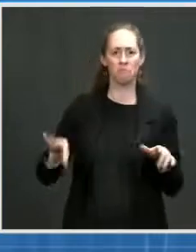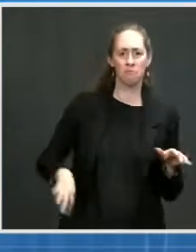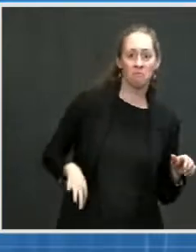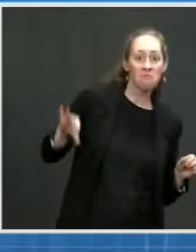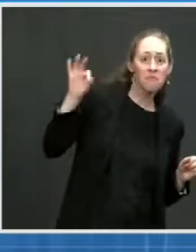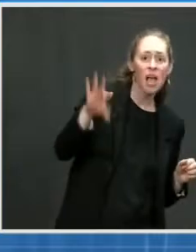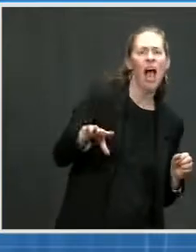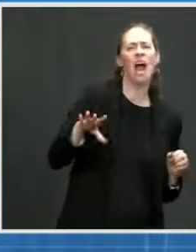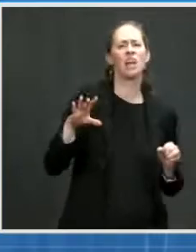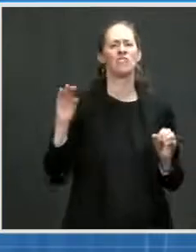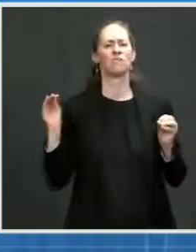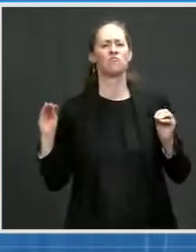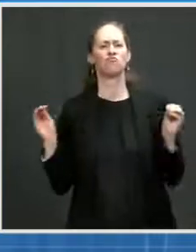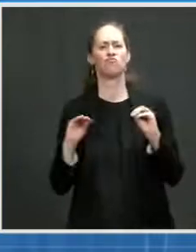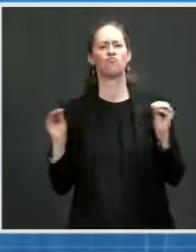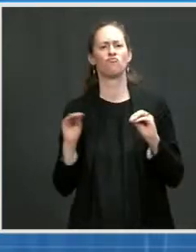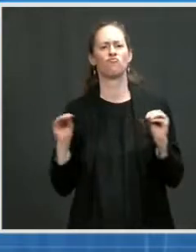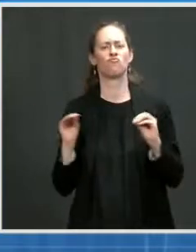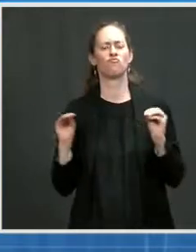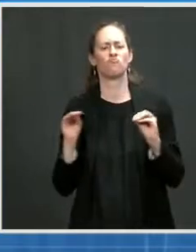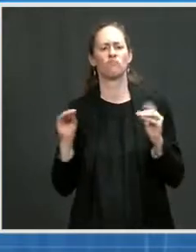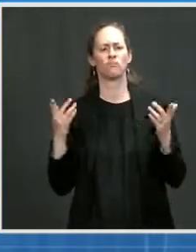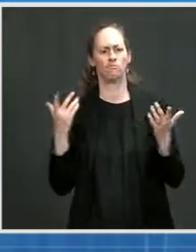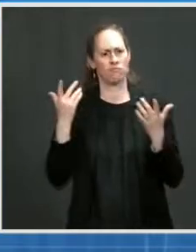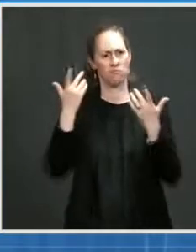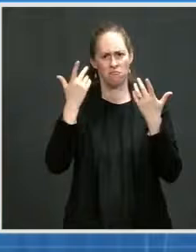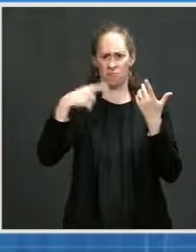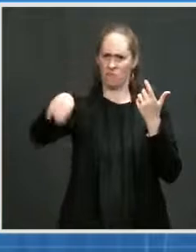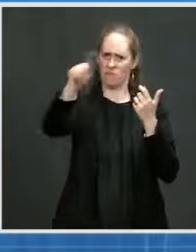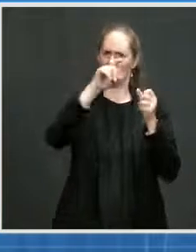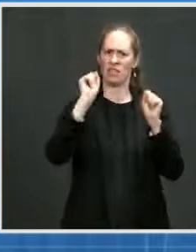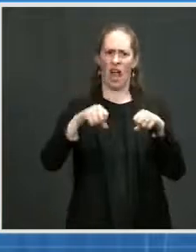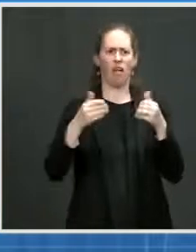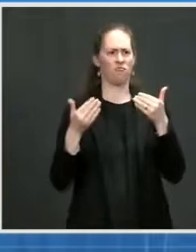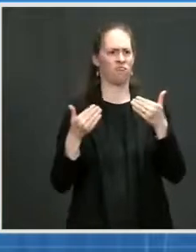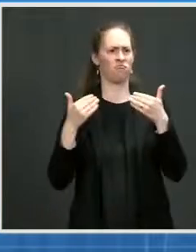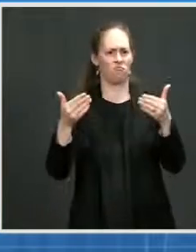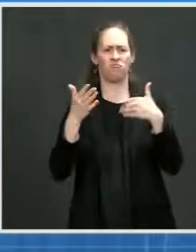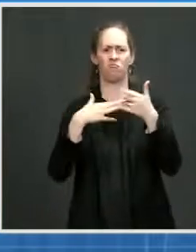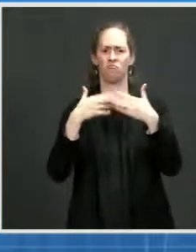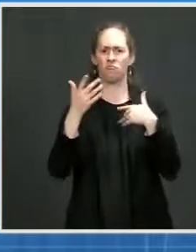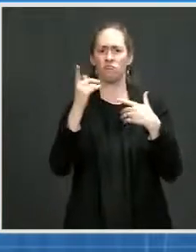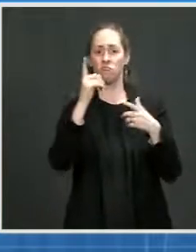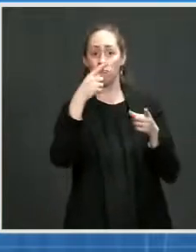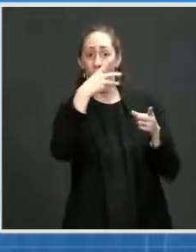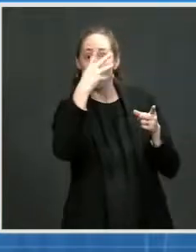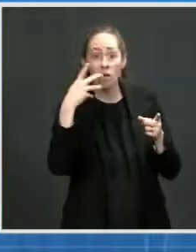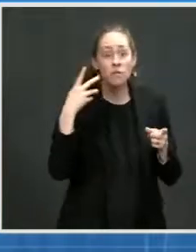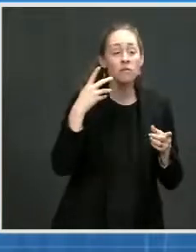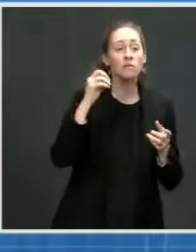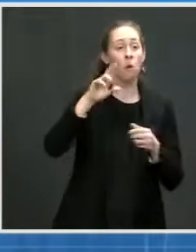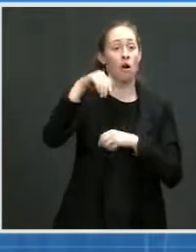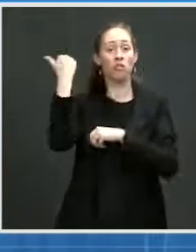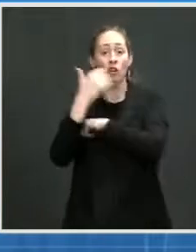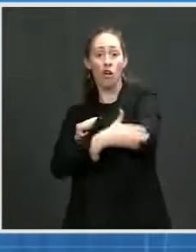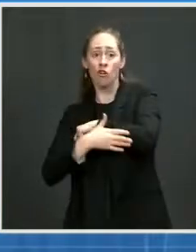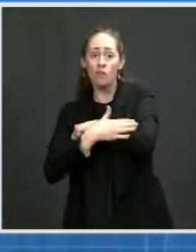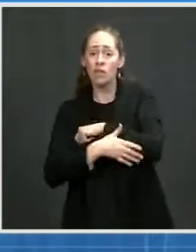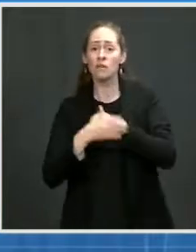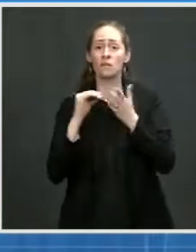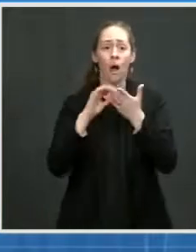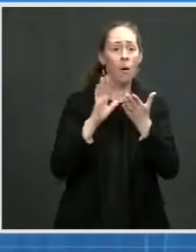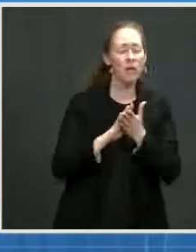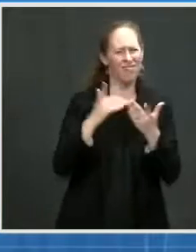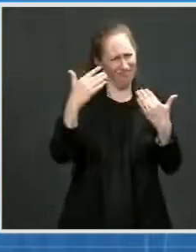being clear everyone is eligible regardless of documentation status, and partnering with employers so people have paid time off